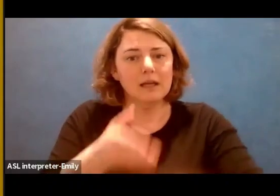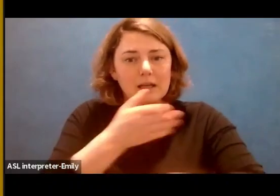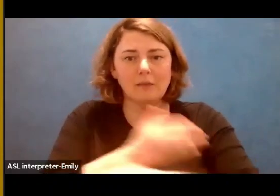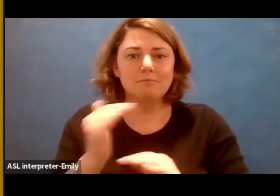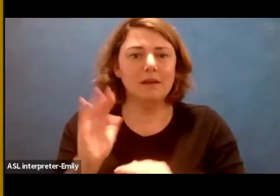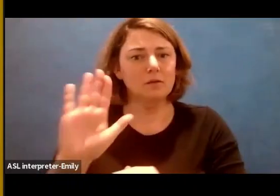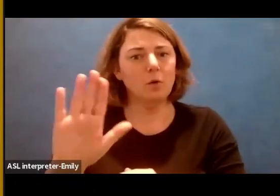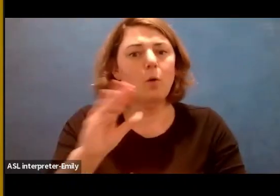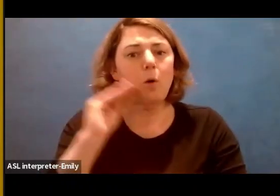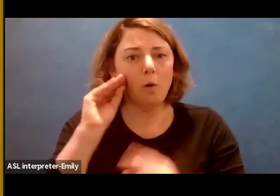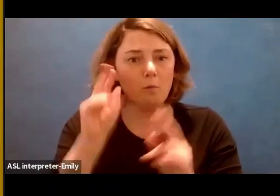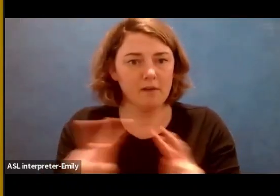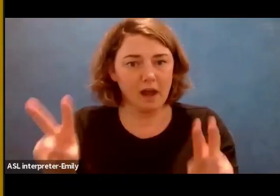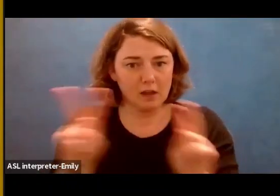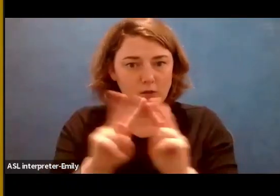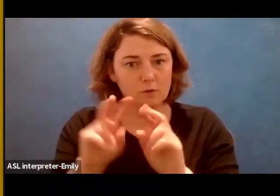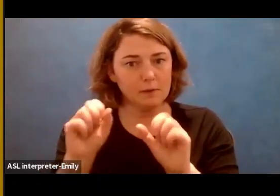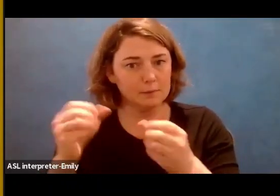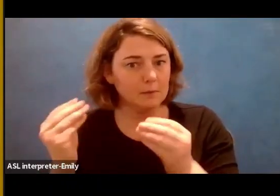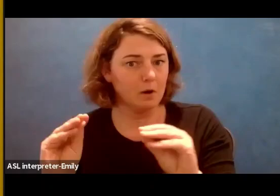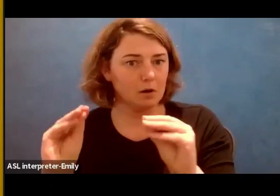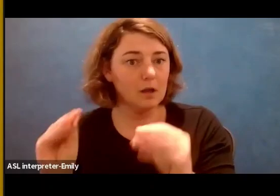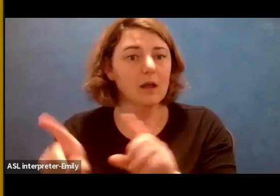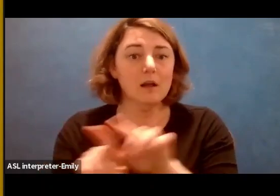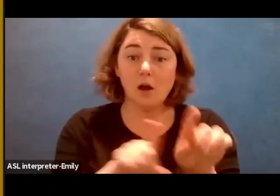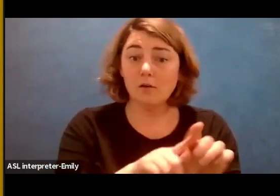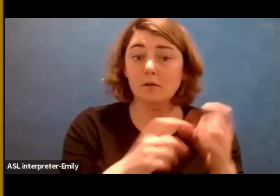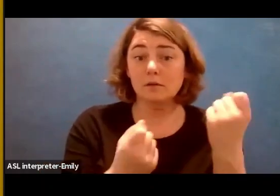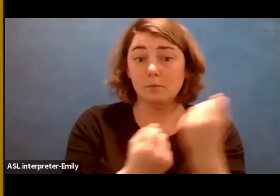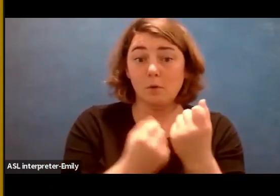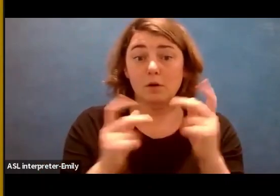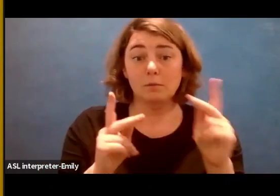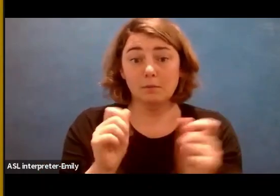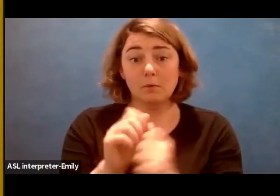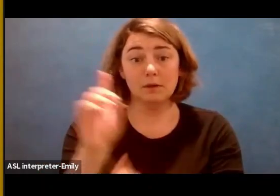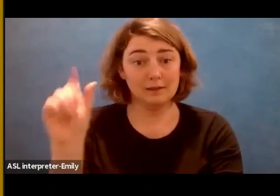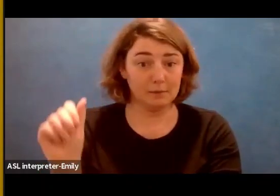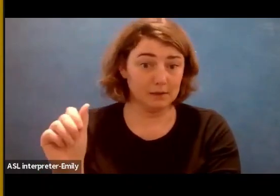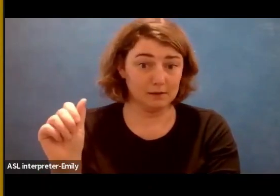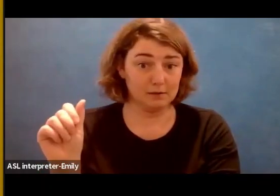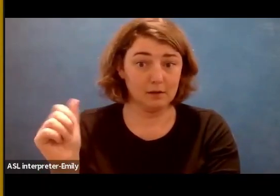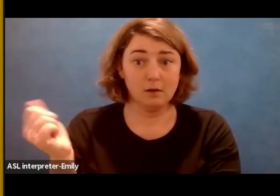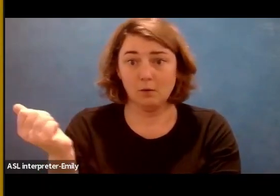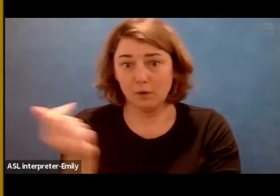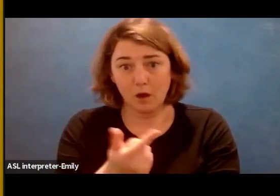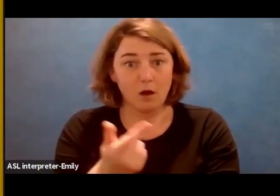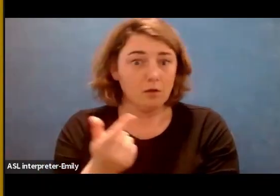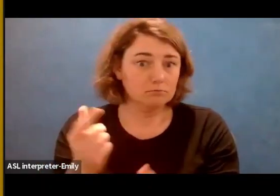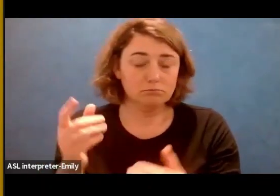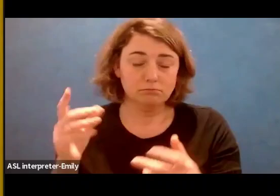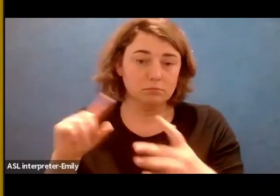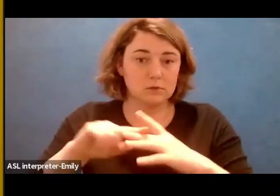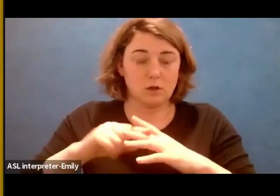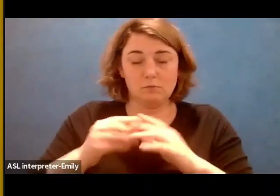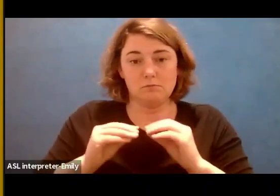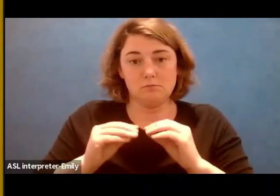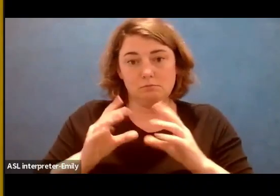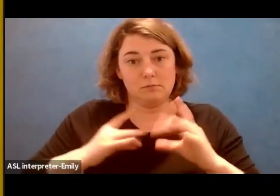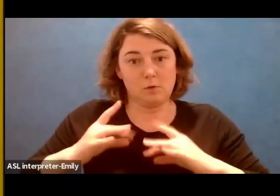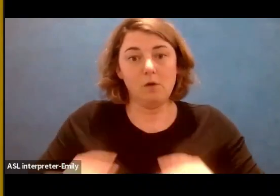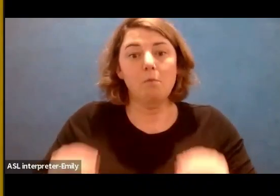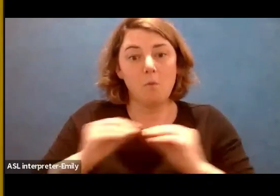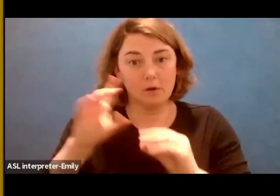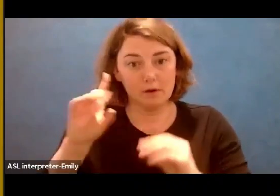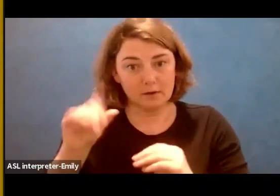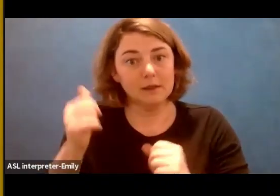value, marketability, and of course, supporting people with disabilities. We're all acquiring disability every day.